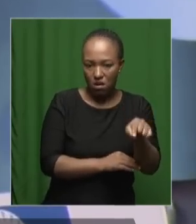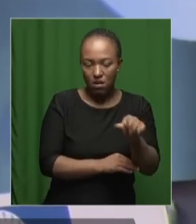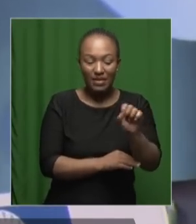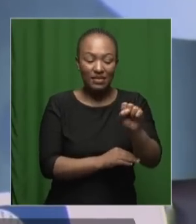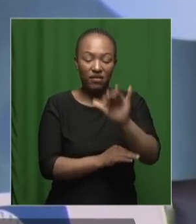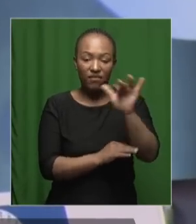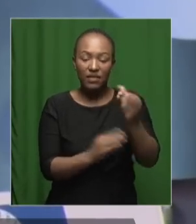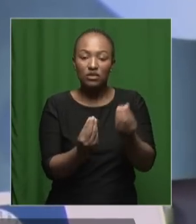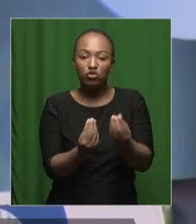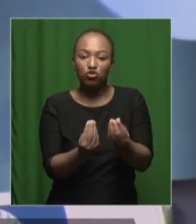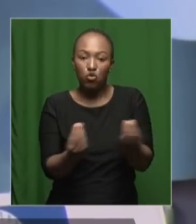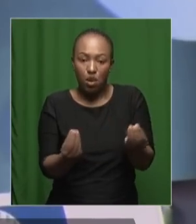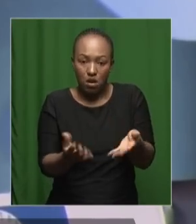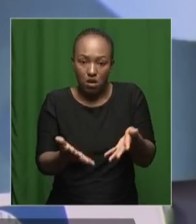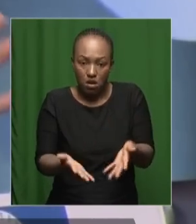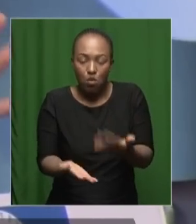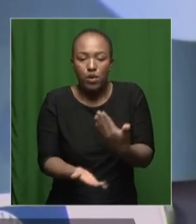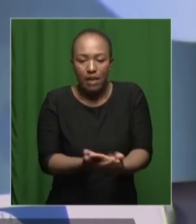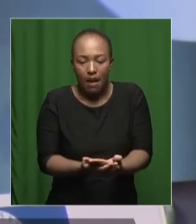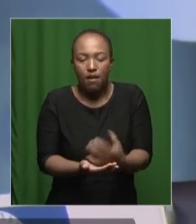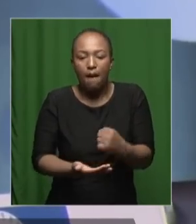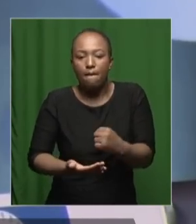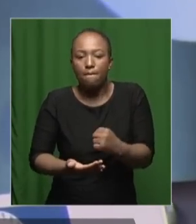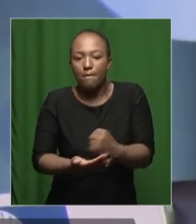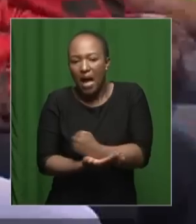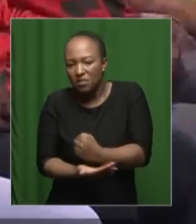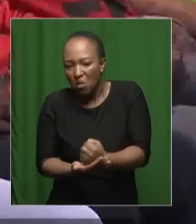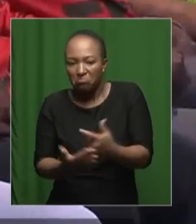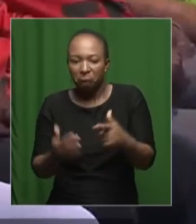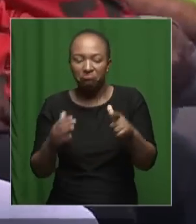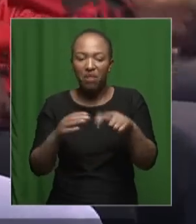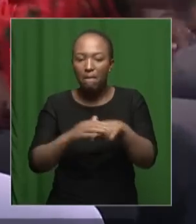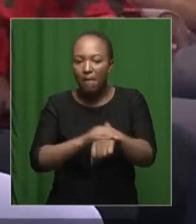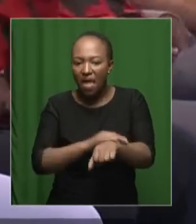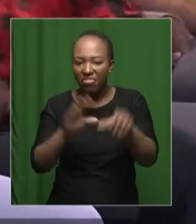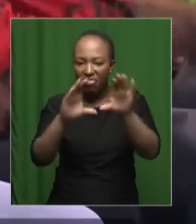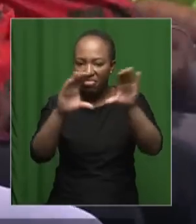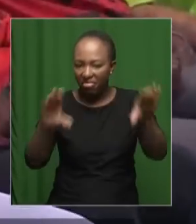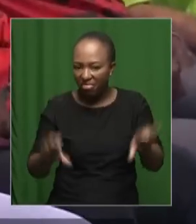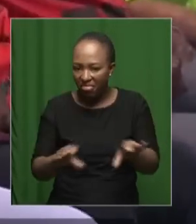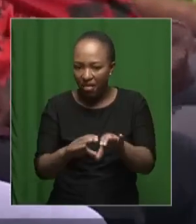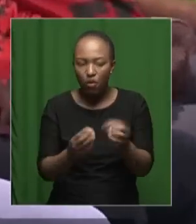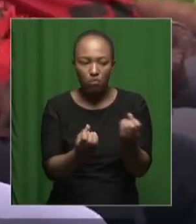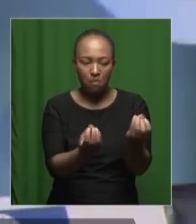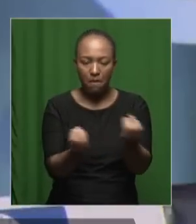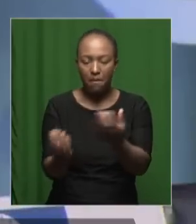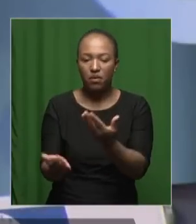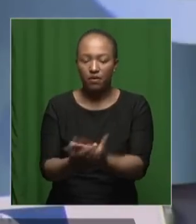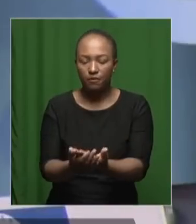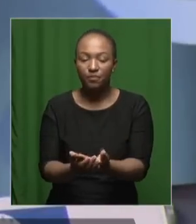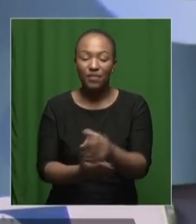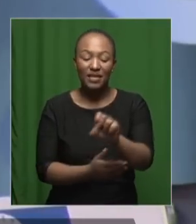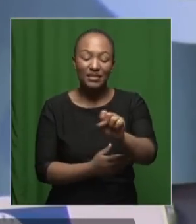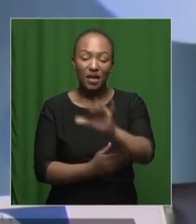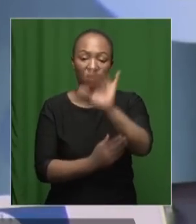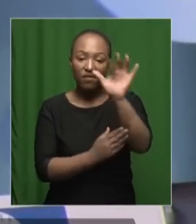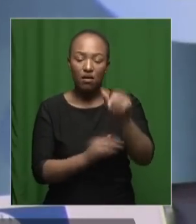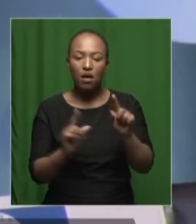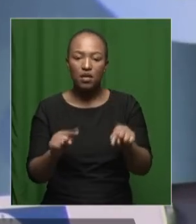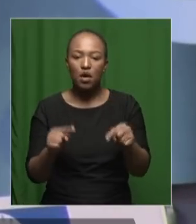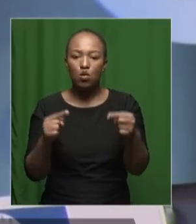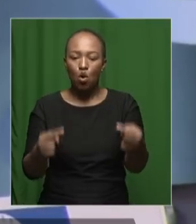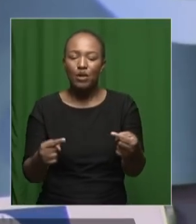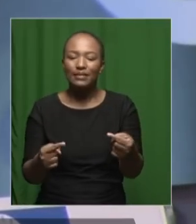cannot get documented. So in our schools today, there are over 500,000 South African children that cannot get